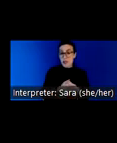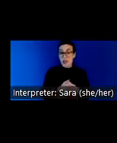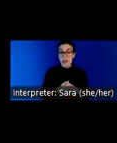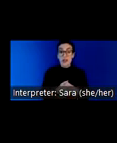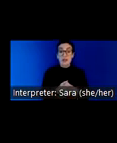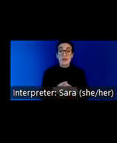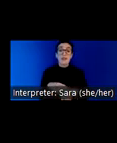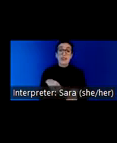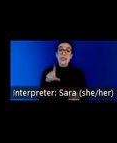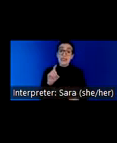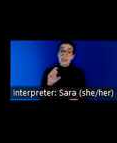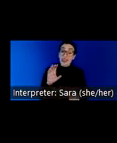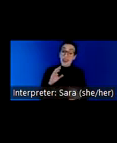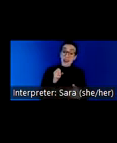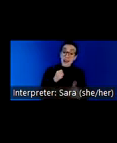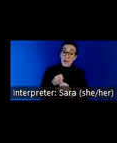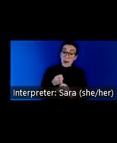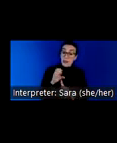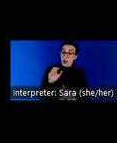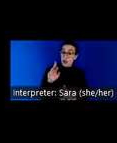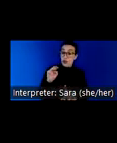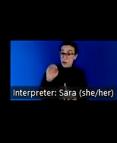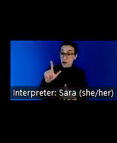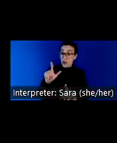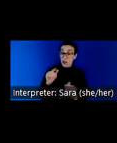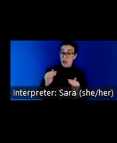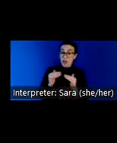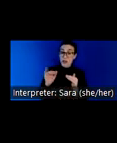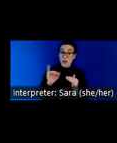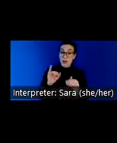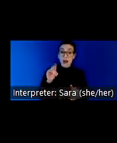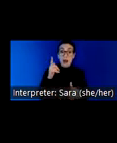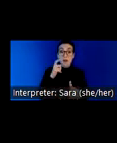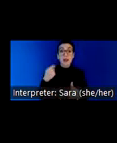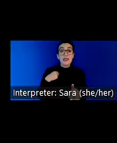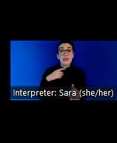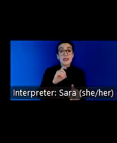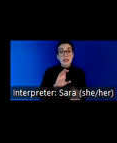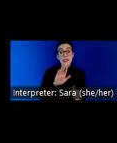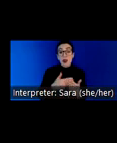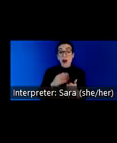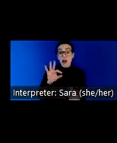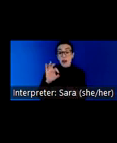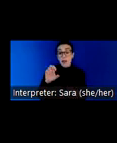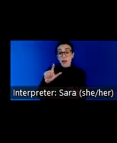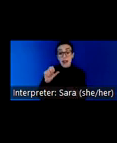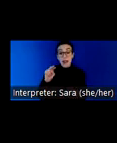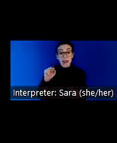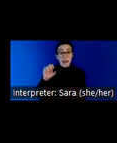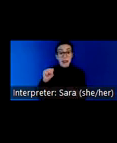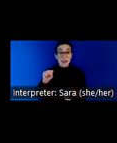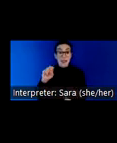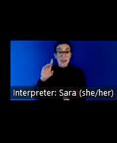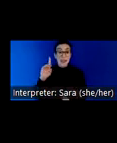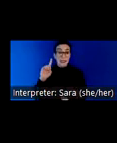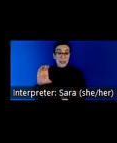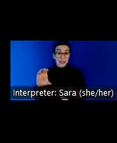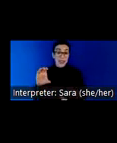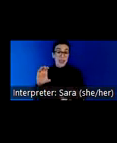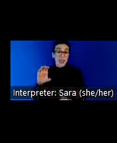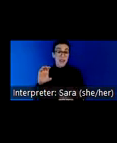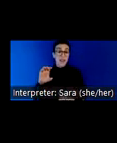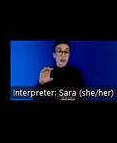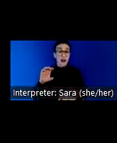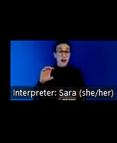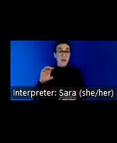misdemeanors are prosecuted by the federal U.S. attorney who has no accountability to local voters. And